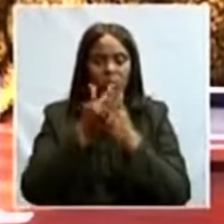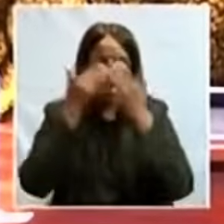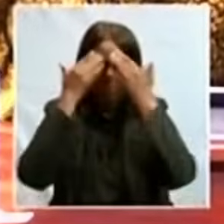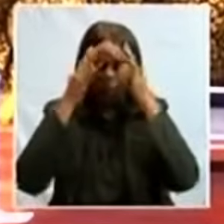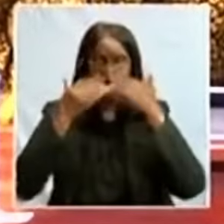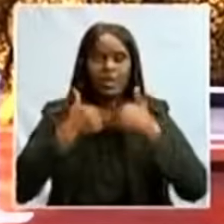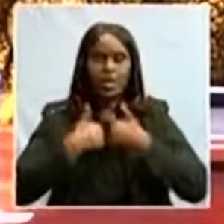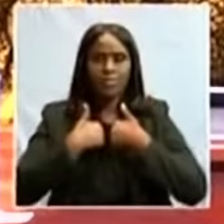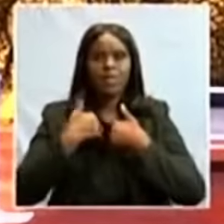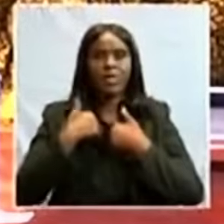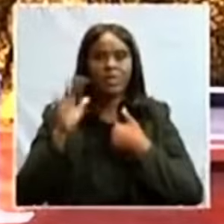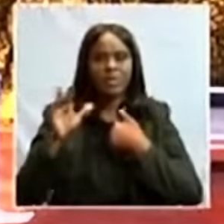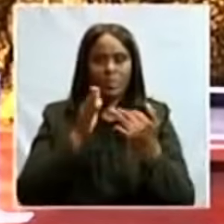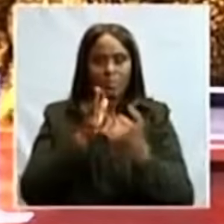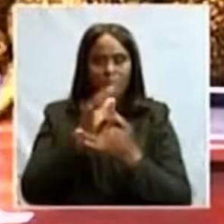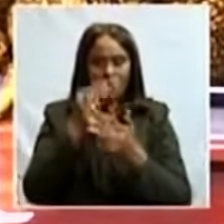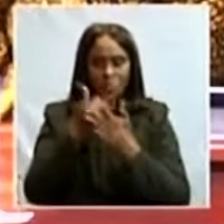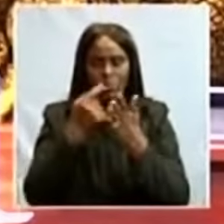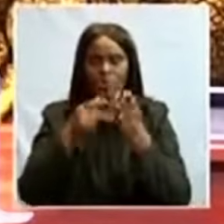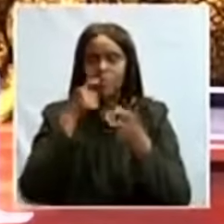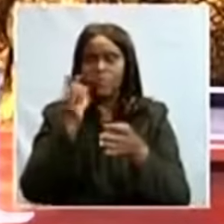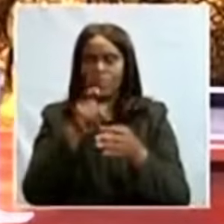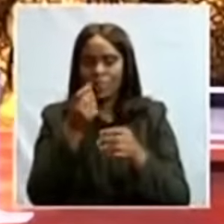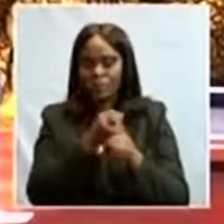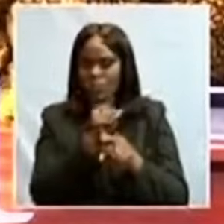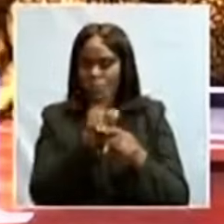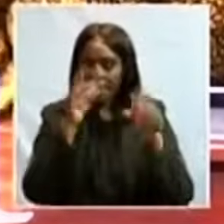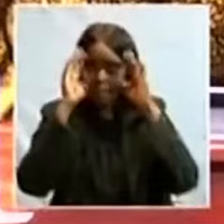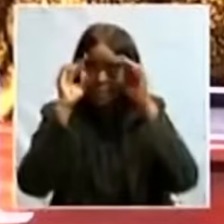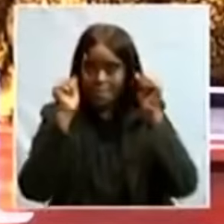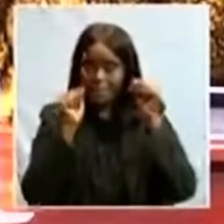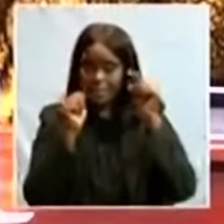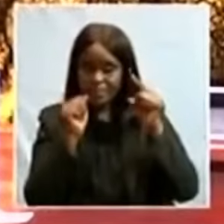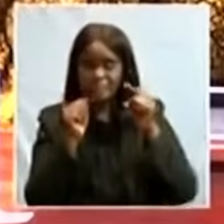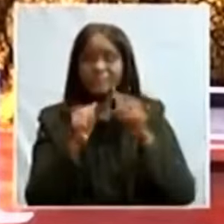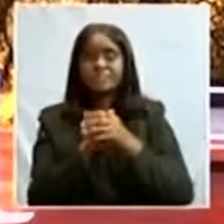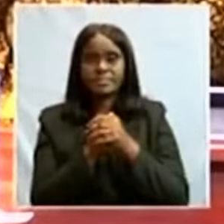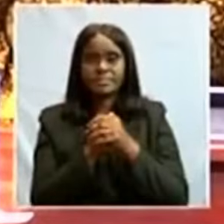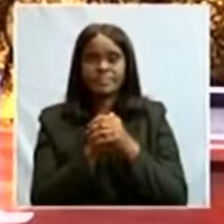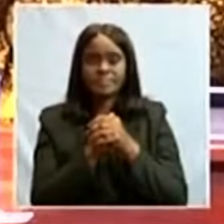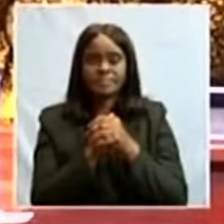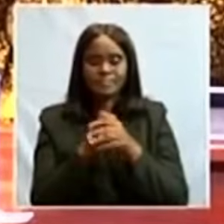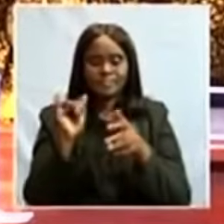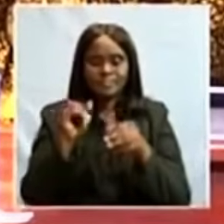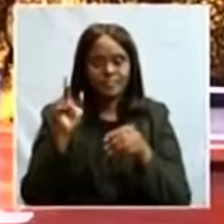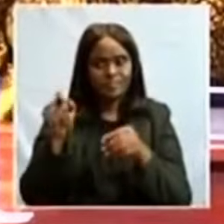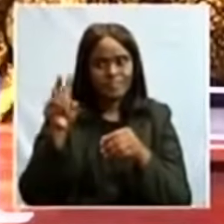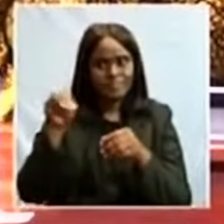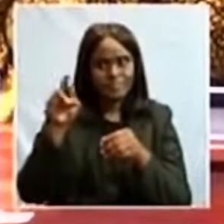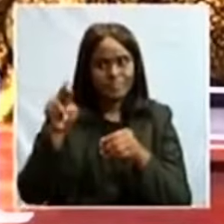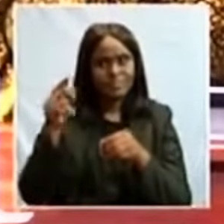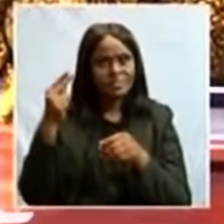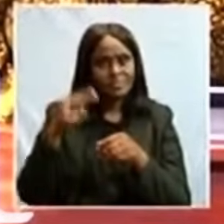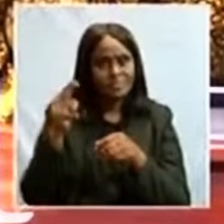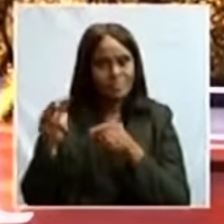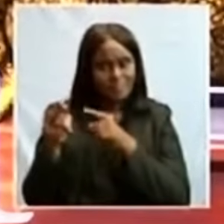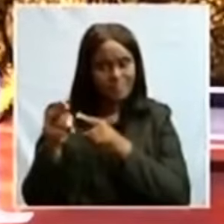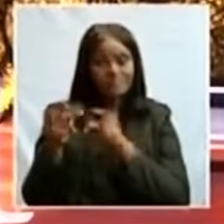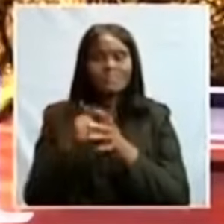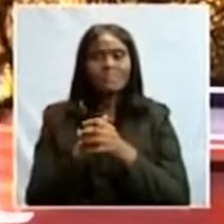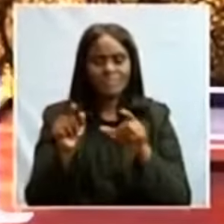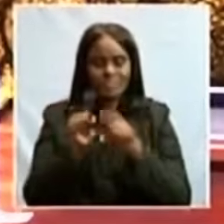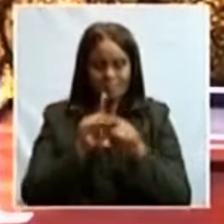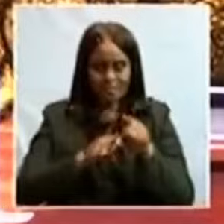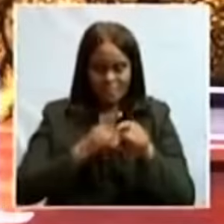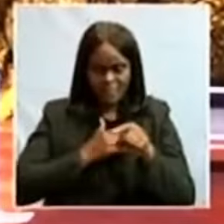aware, through the directive of the Republican President, Mr. Hakainde Hichilema, I